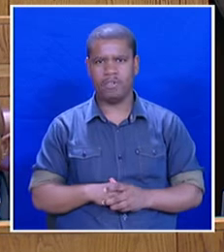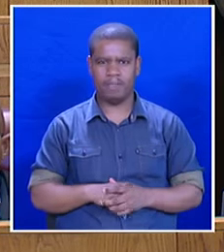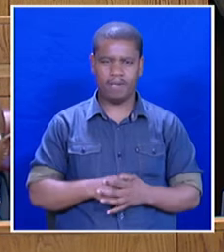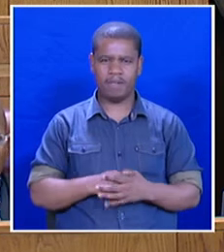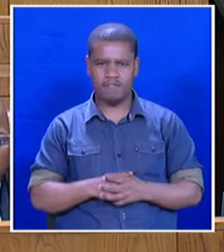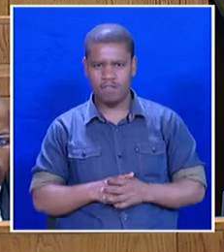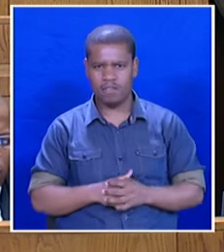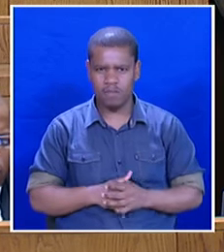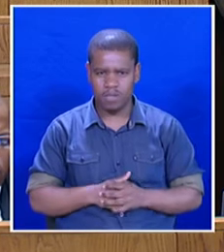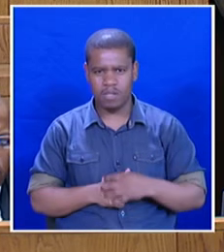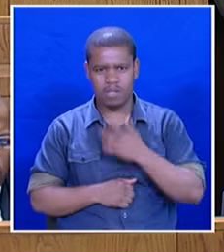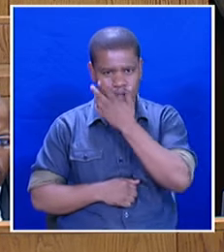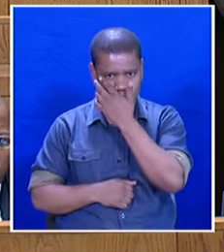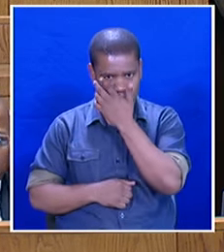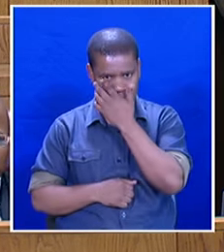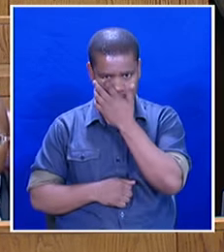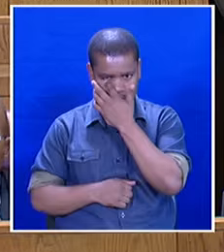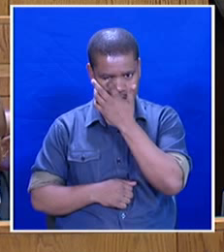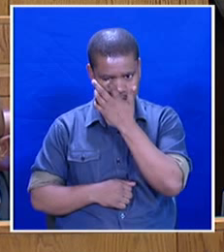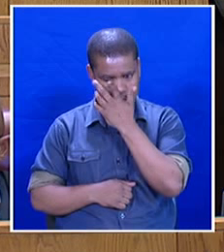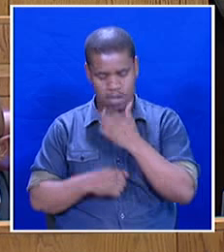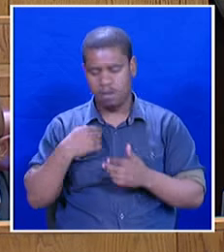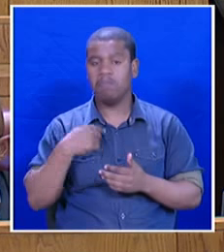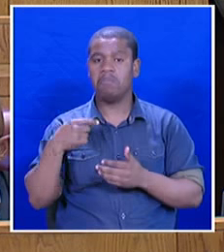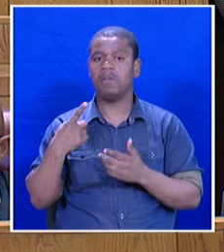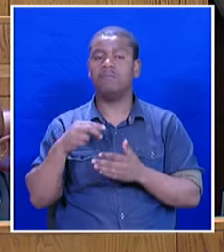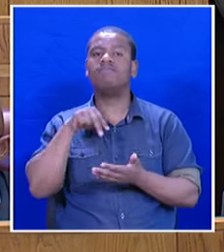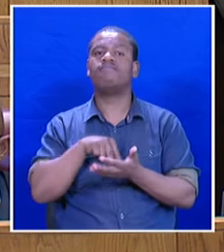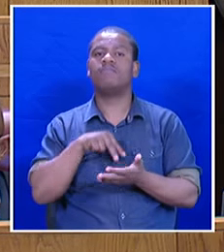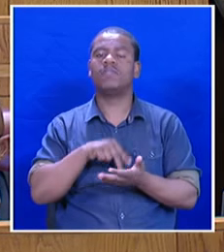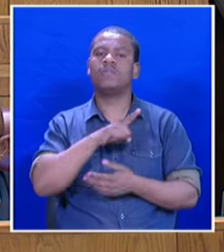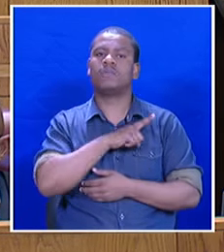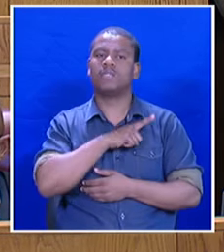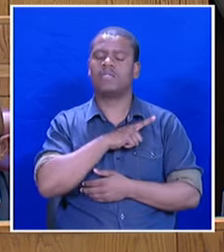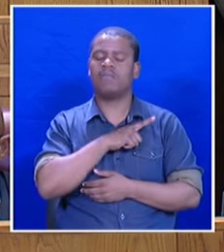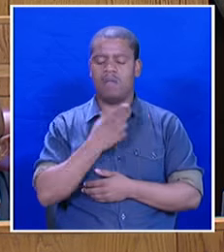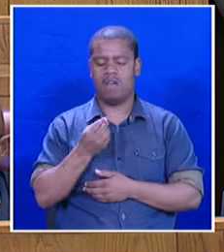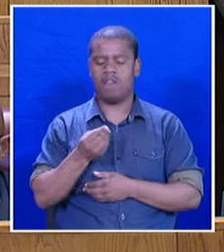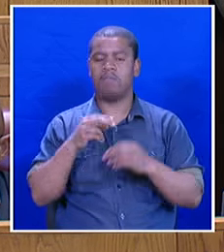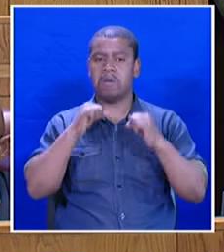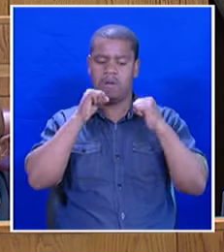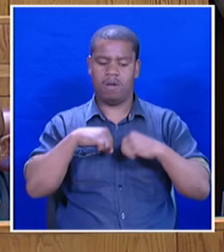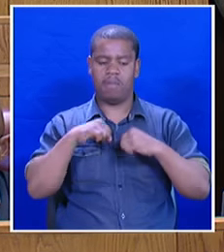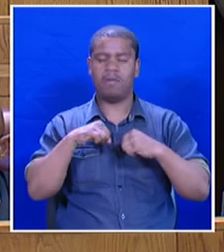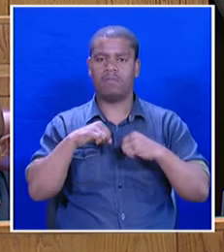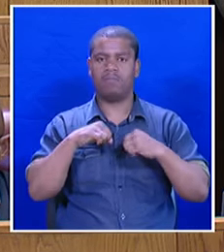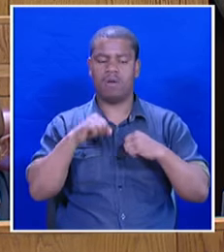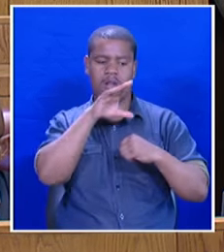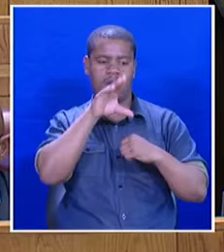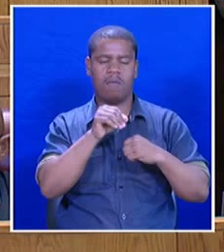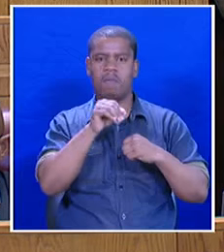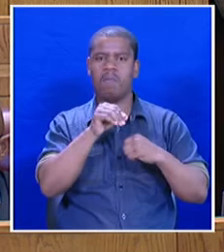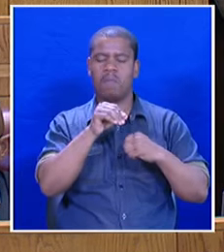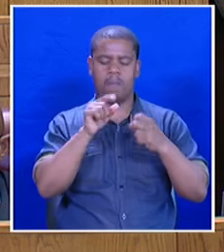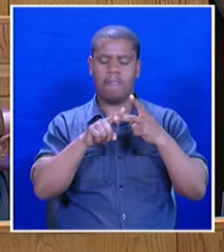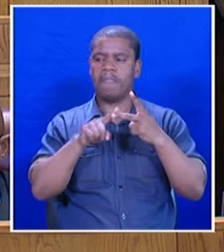I'm standing here with the agreement between the government of the Russian Federation and the government of the